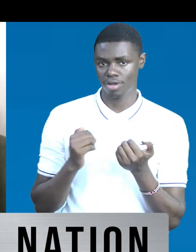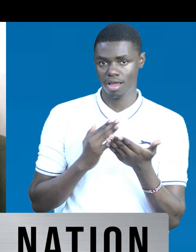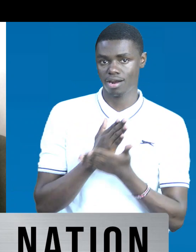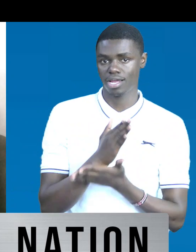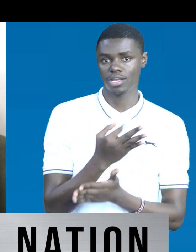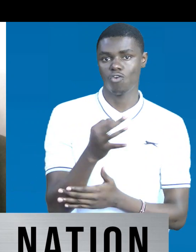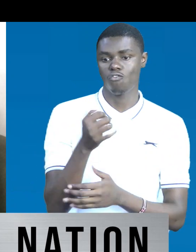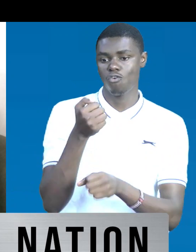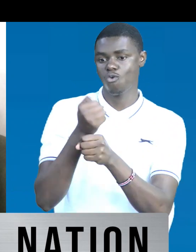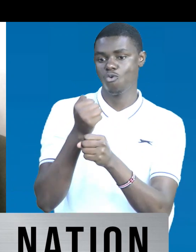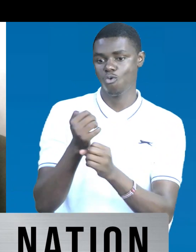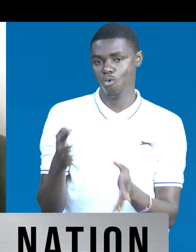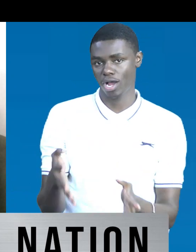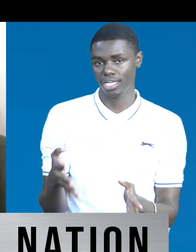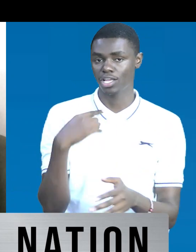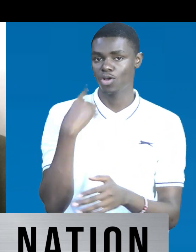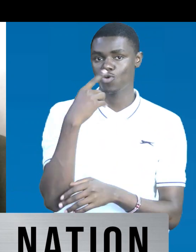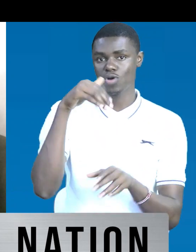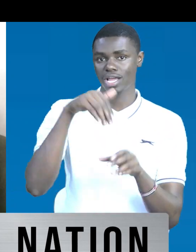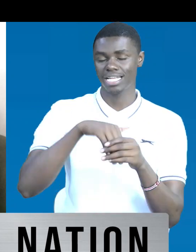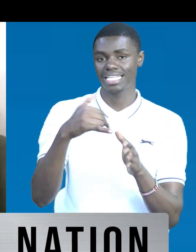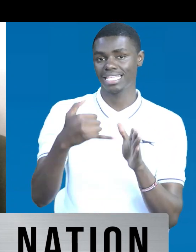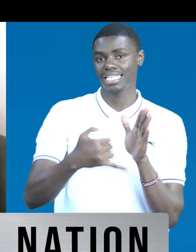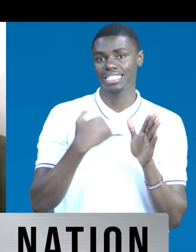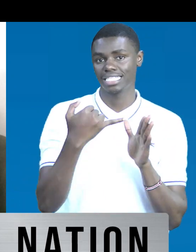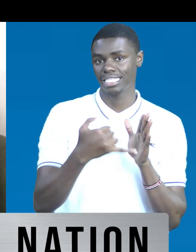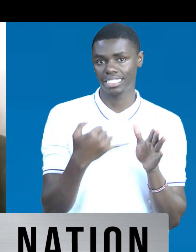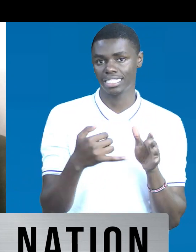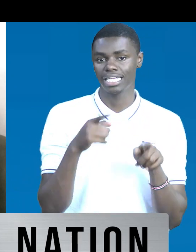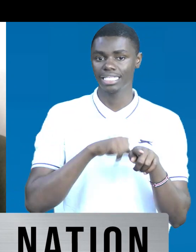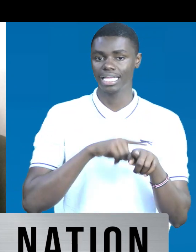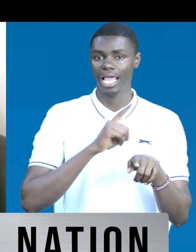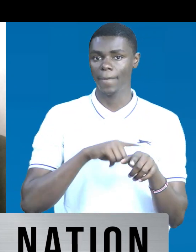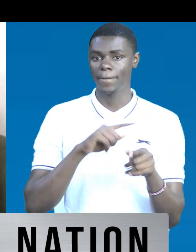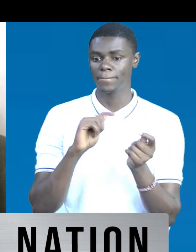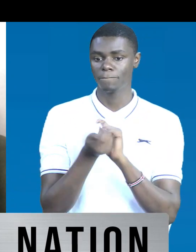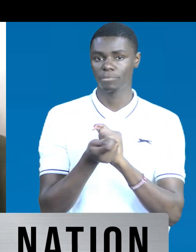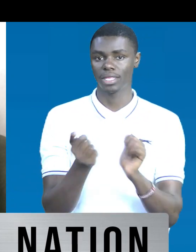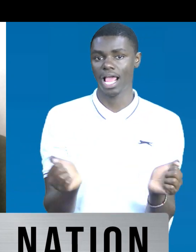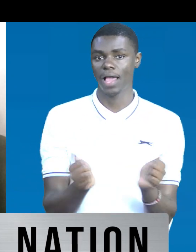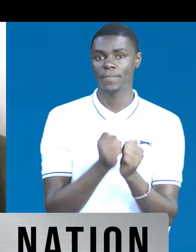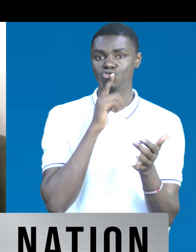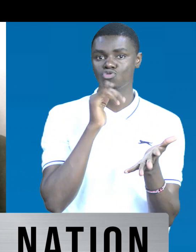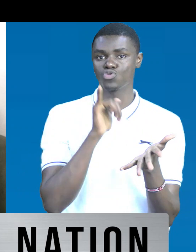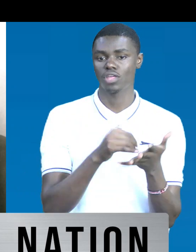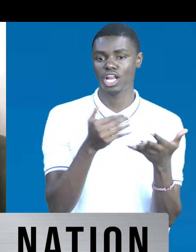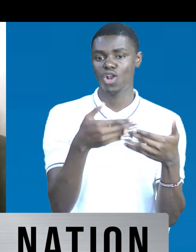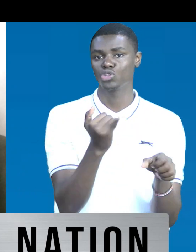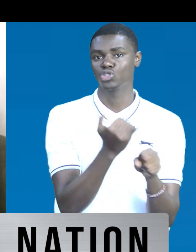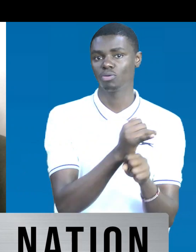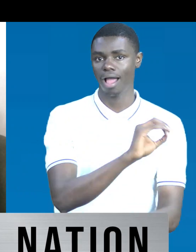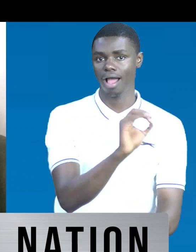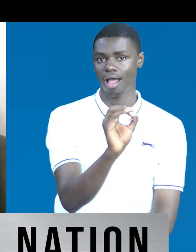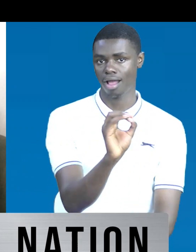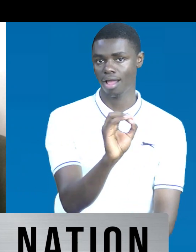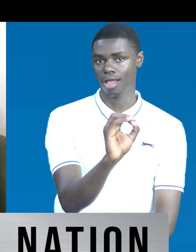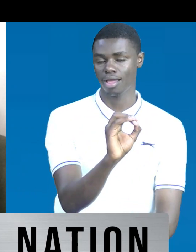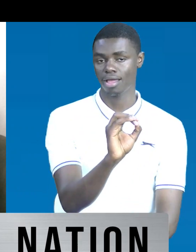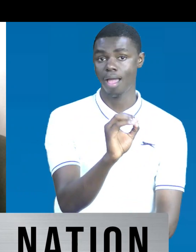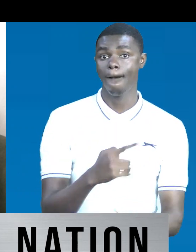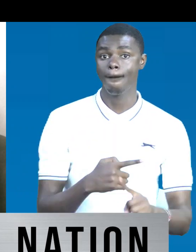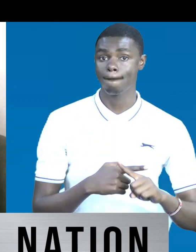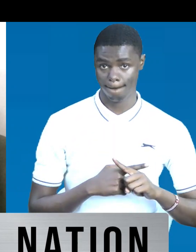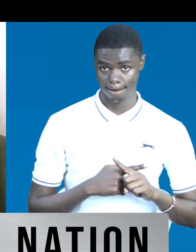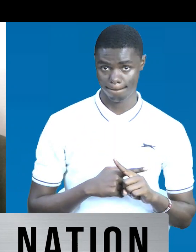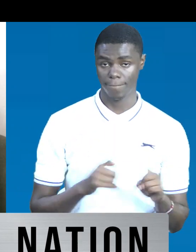of workers who are in this industry as this transition is there, so that they don't lose jobs, but